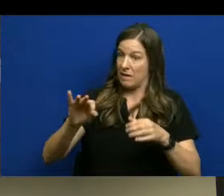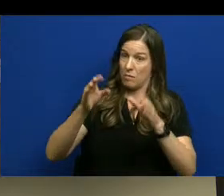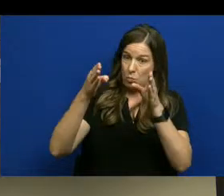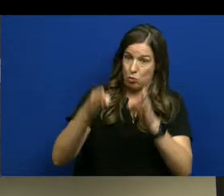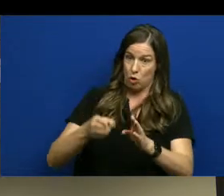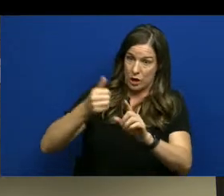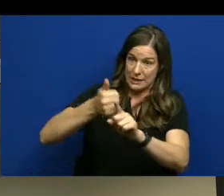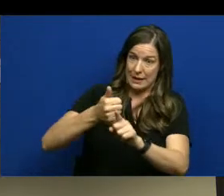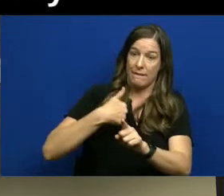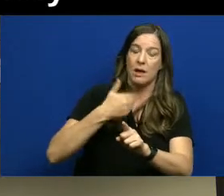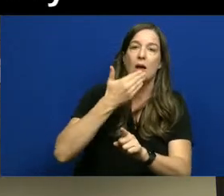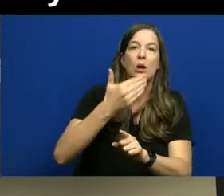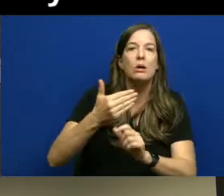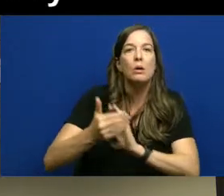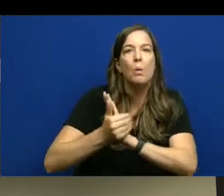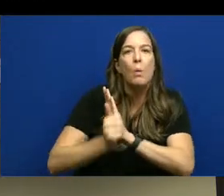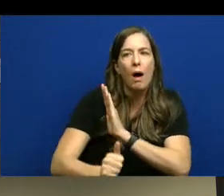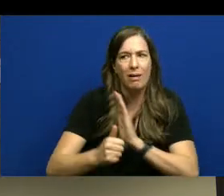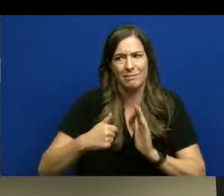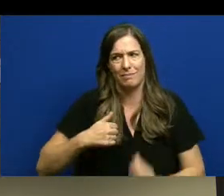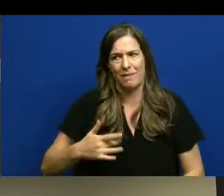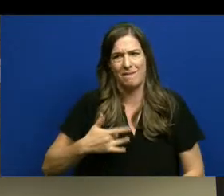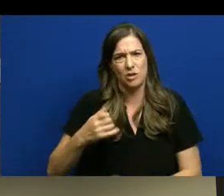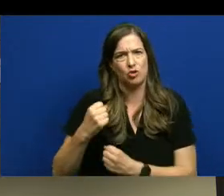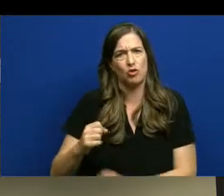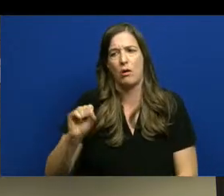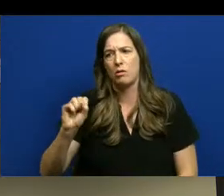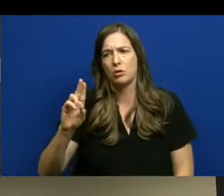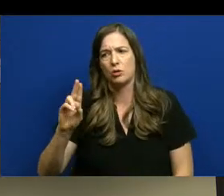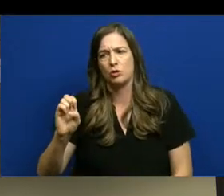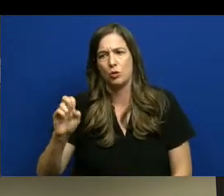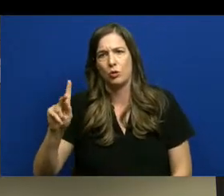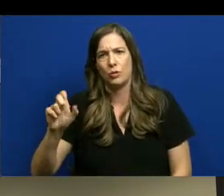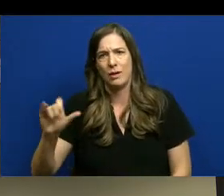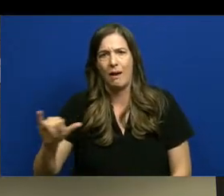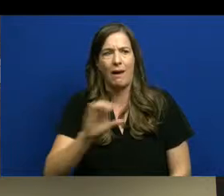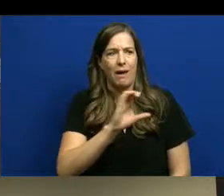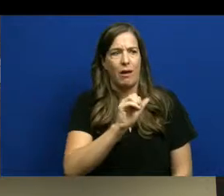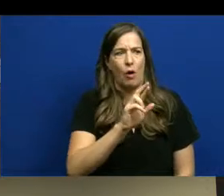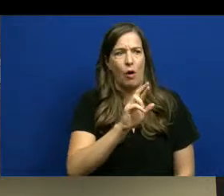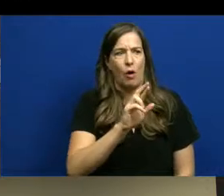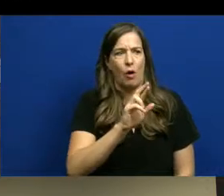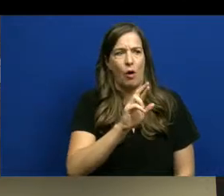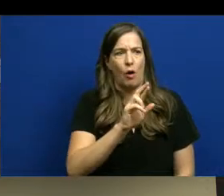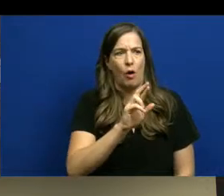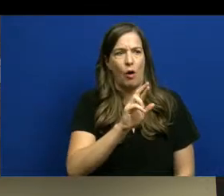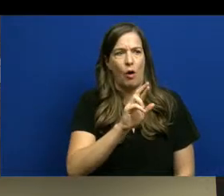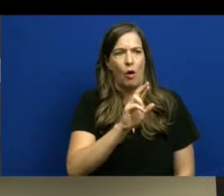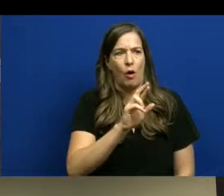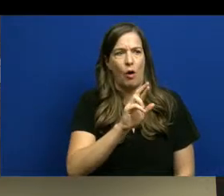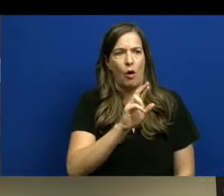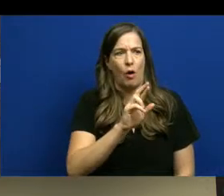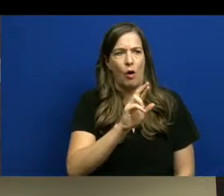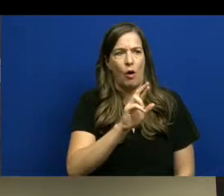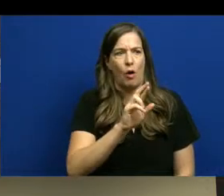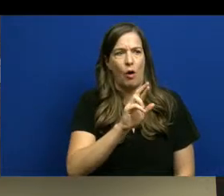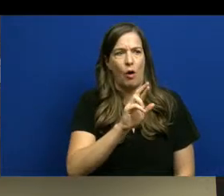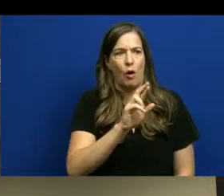qualified, let them do the job. If you want to criticize their work, come to the board meetings, write